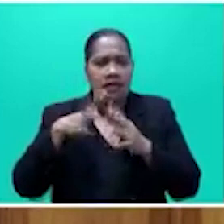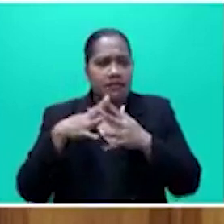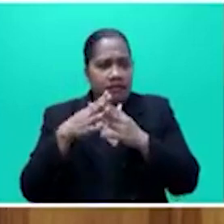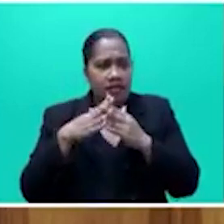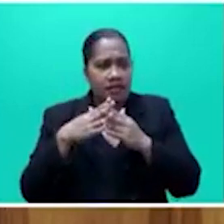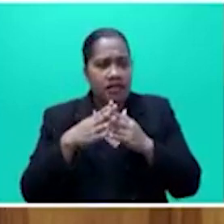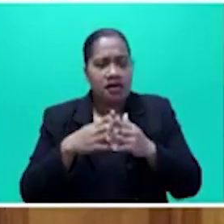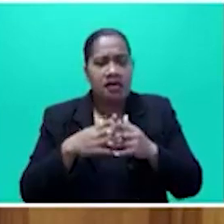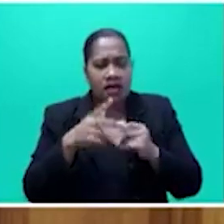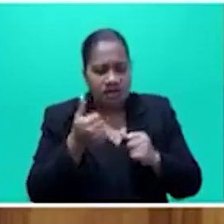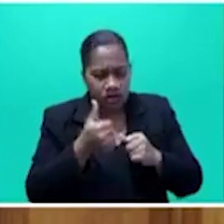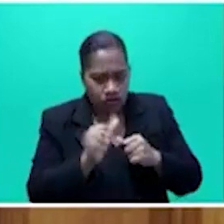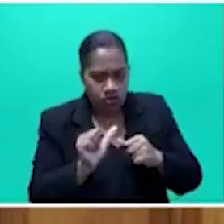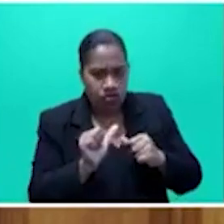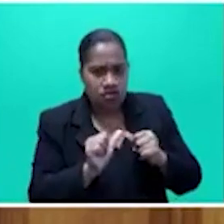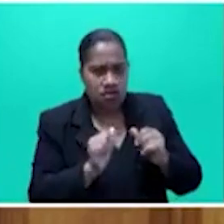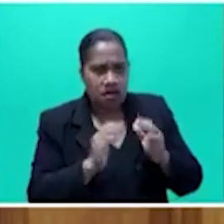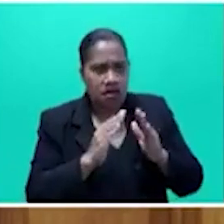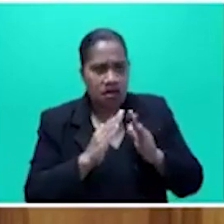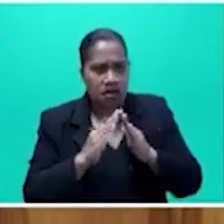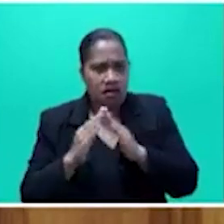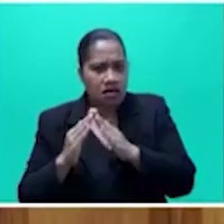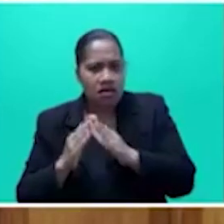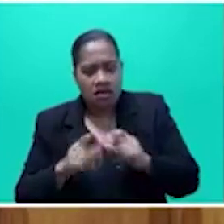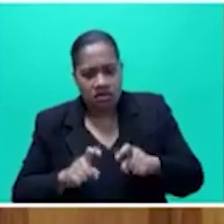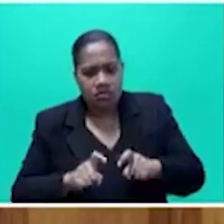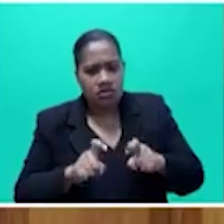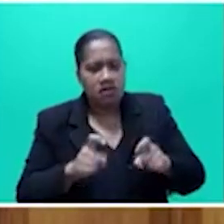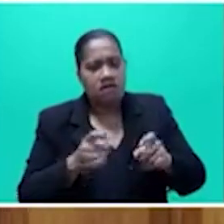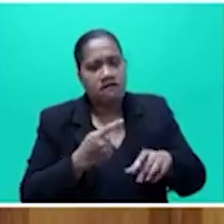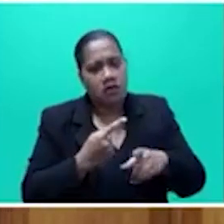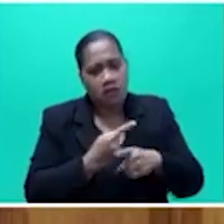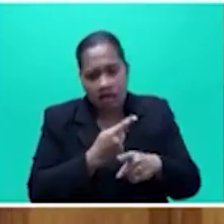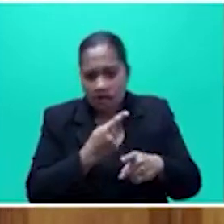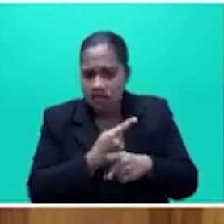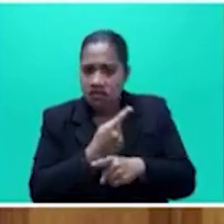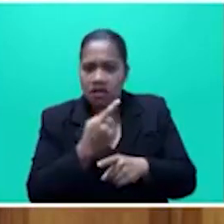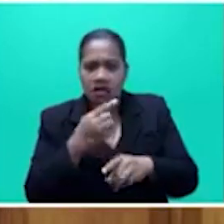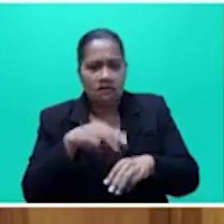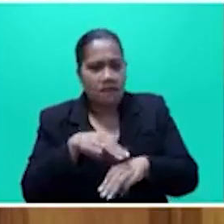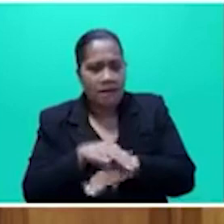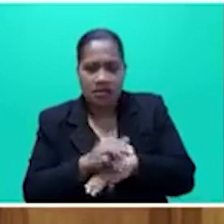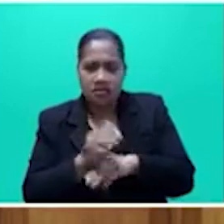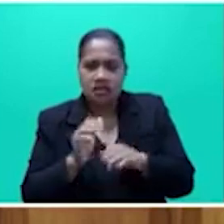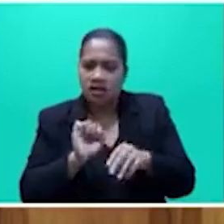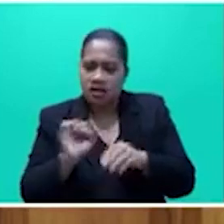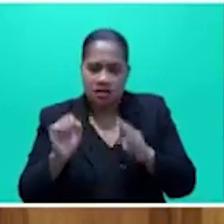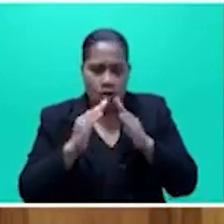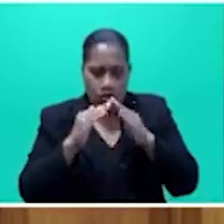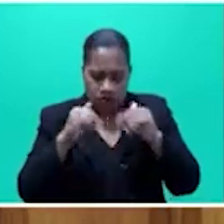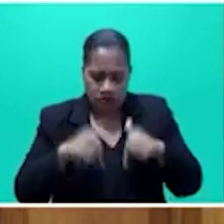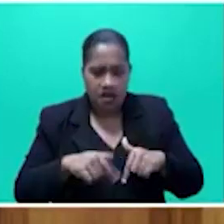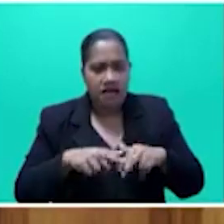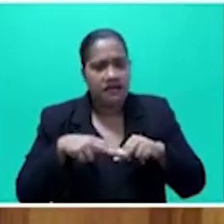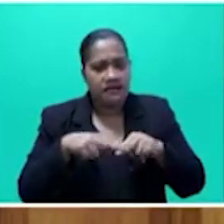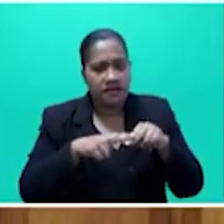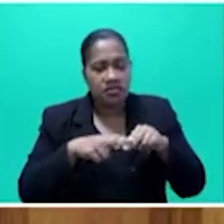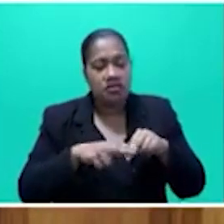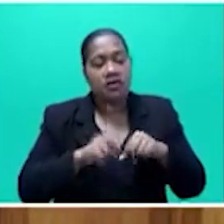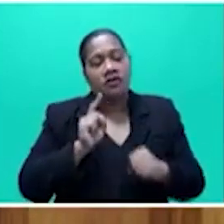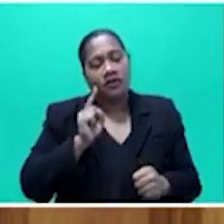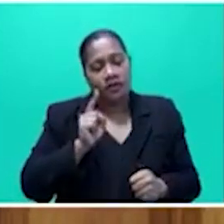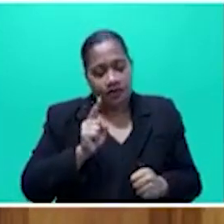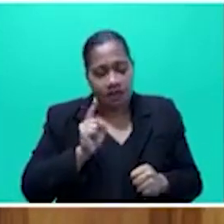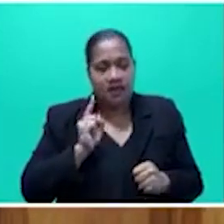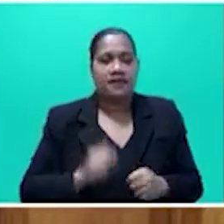properties. They would stay in for weeks, for months, in their homes here in Fiji. And that was one area where that was